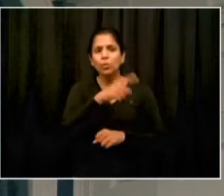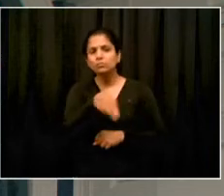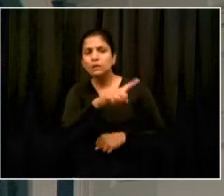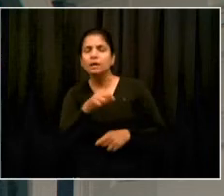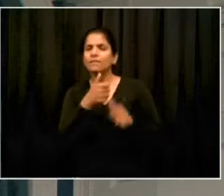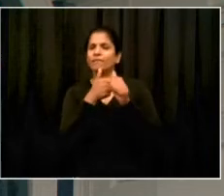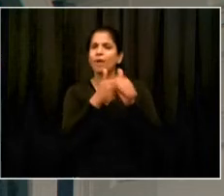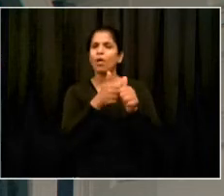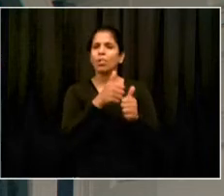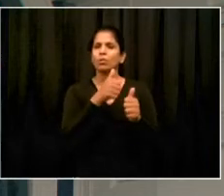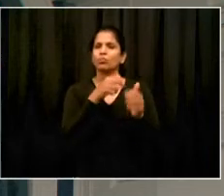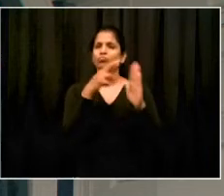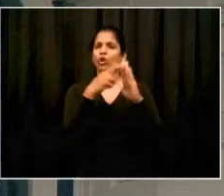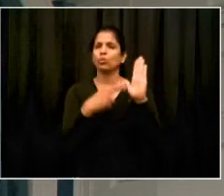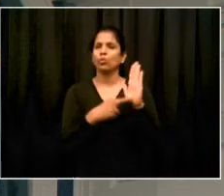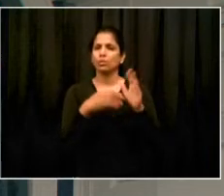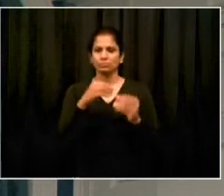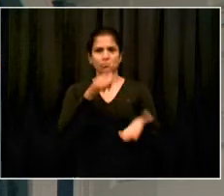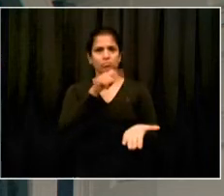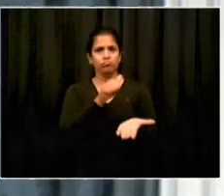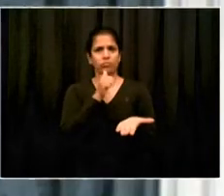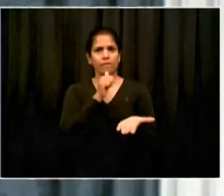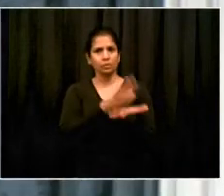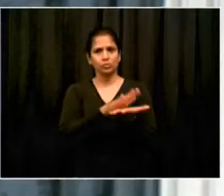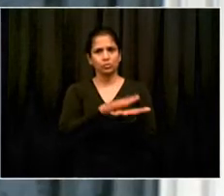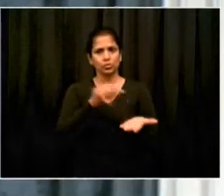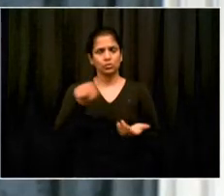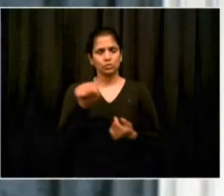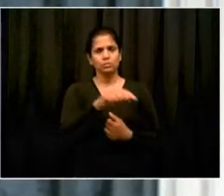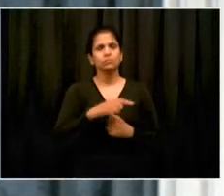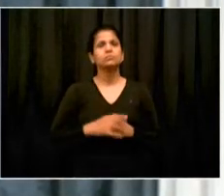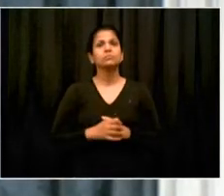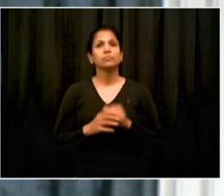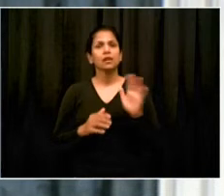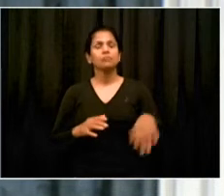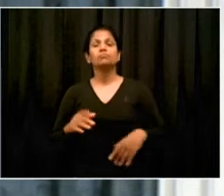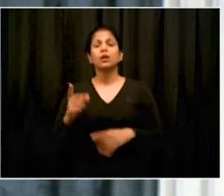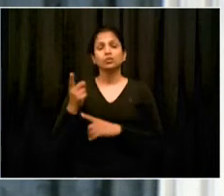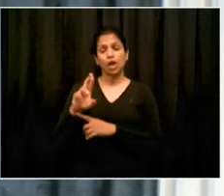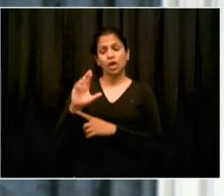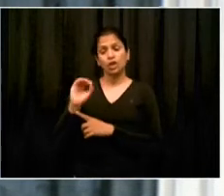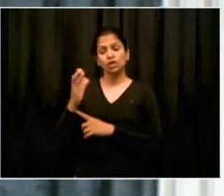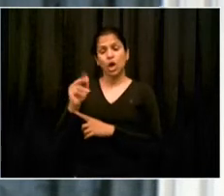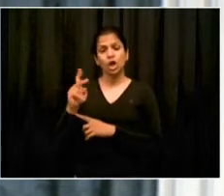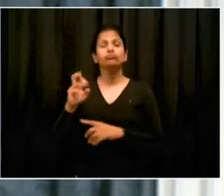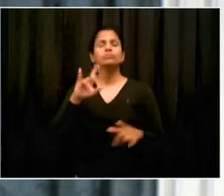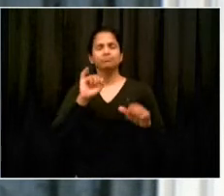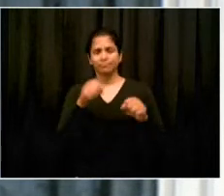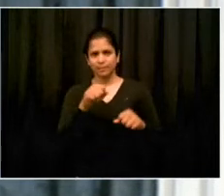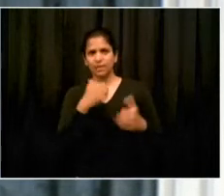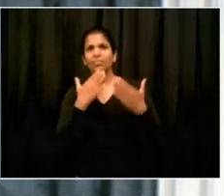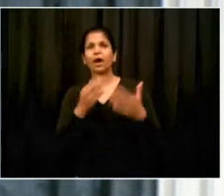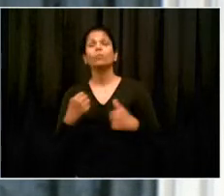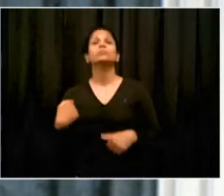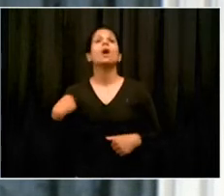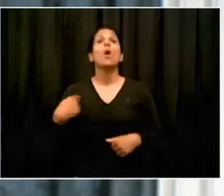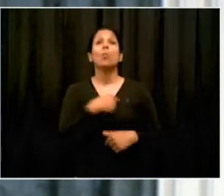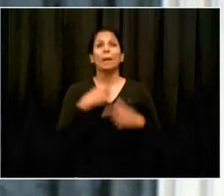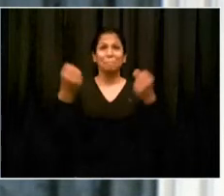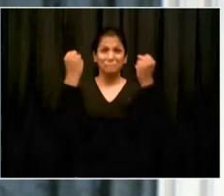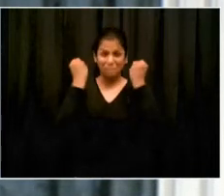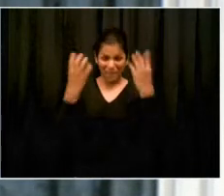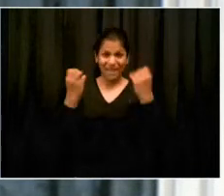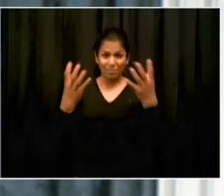multi-agency team going into the non-public schools with a particular focus on the zip codes of